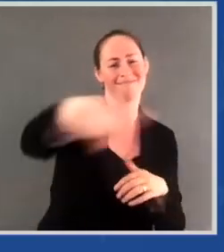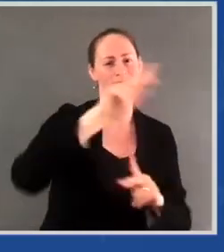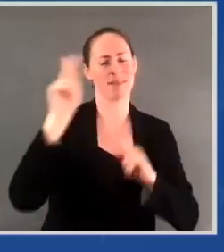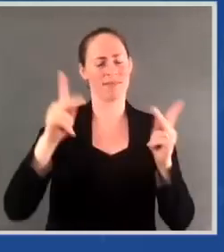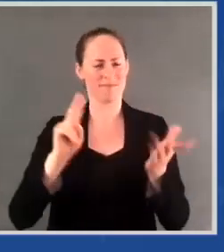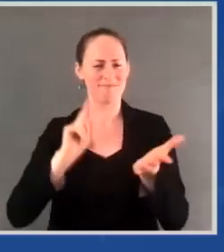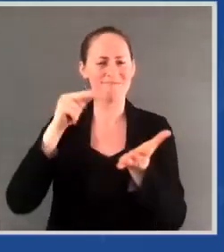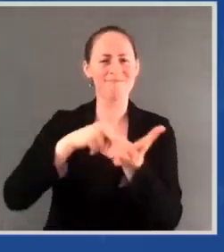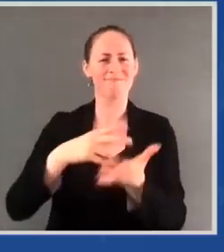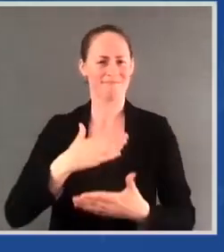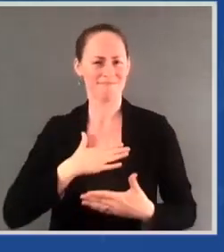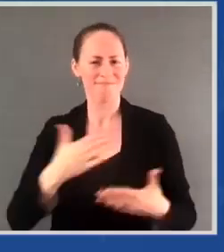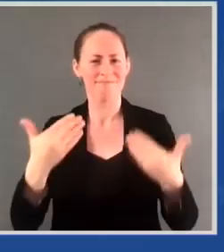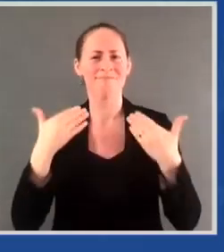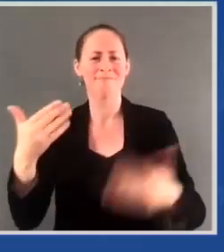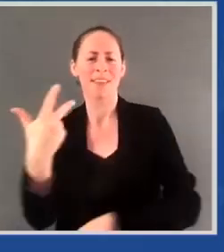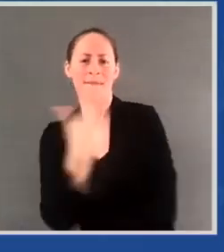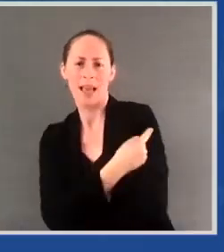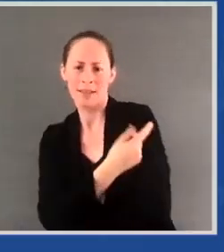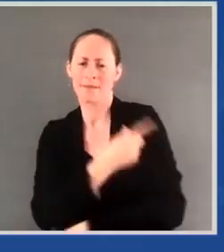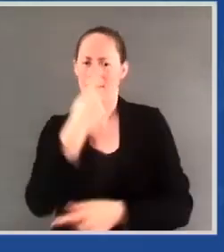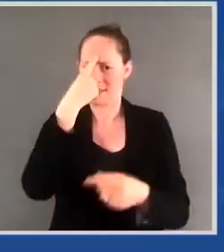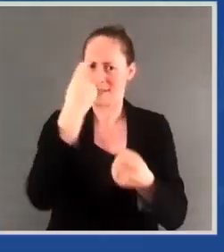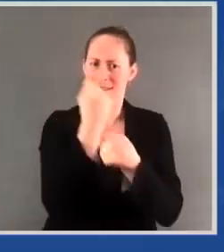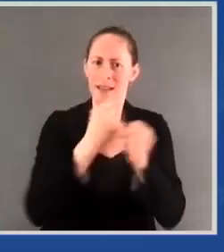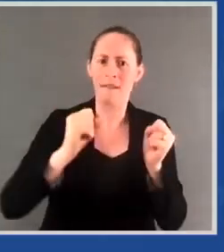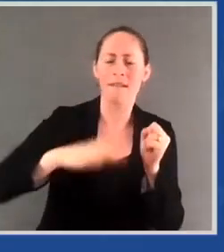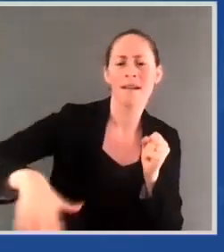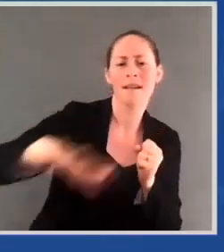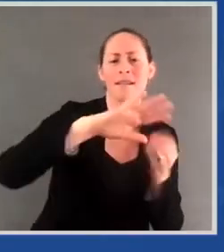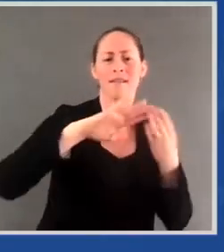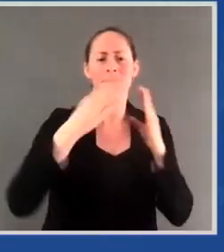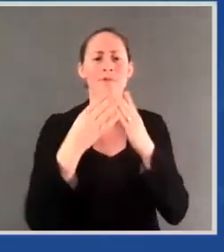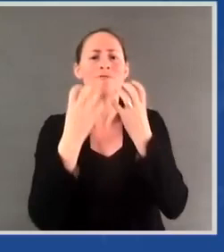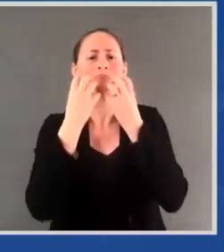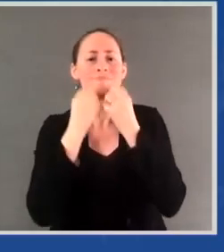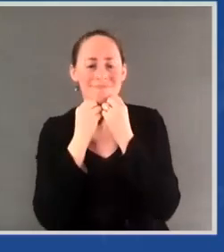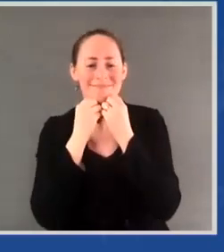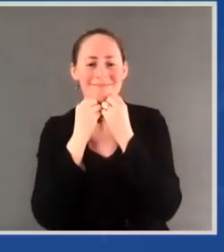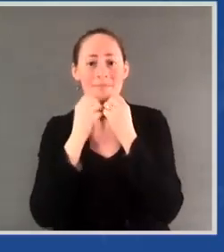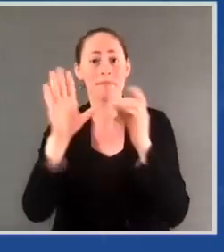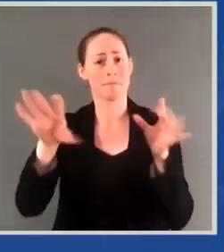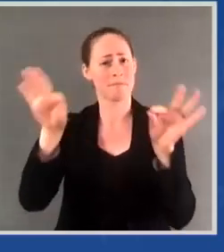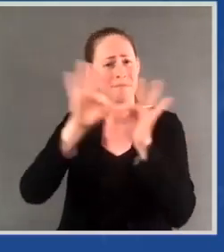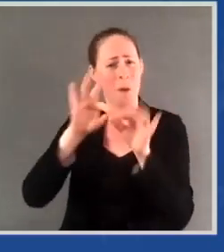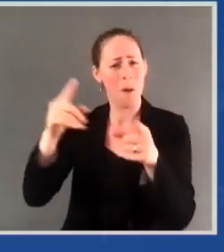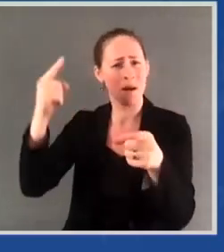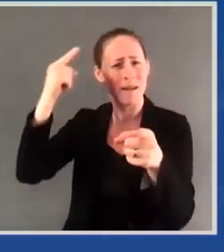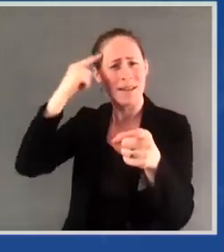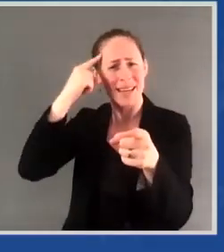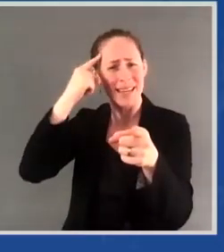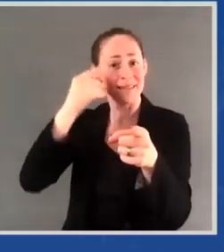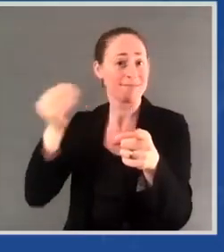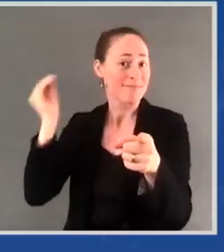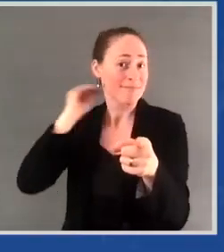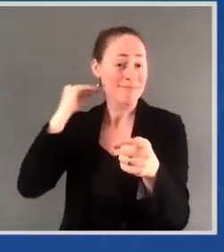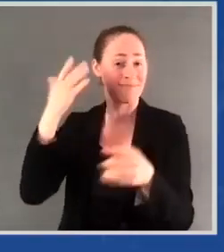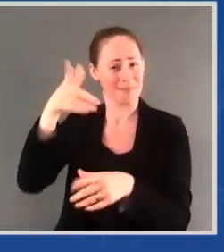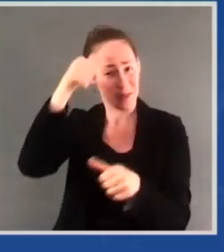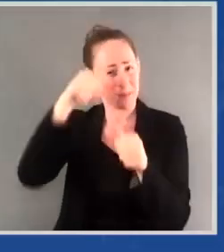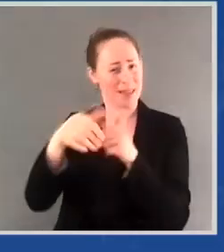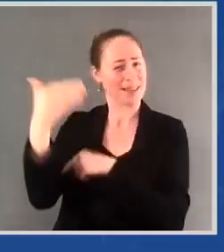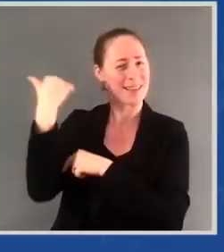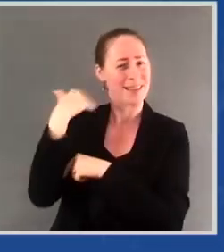friends, neighbors get vaccinated. And just remember what the situation was like 150 days ago. We didn't have enough